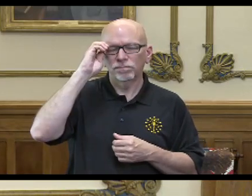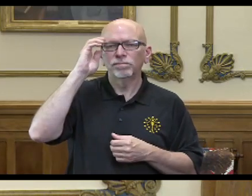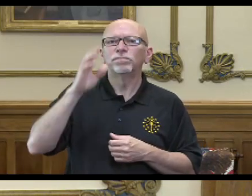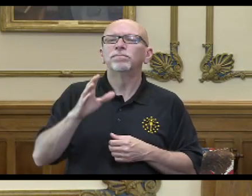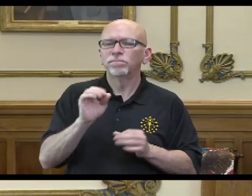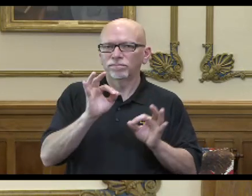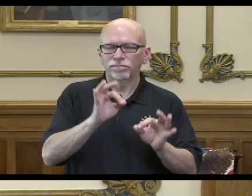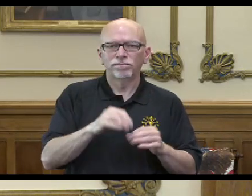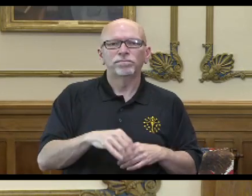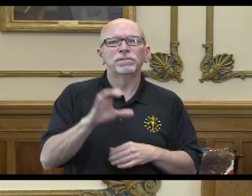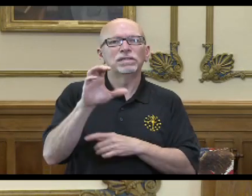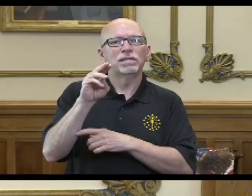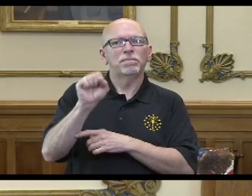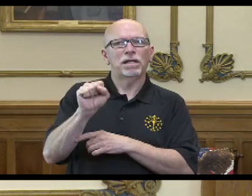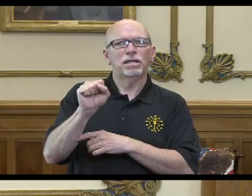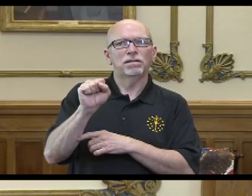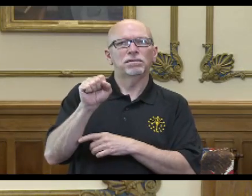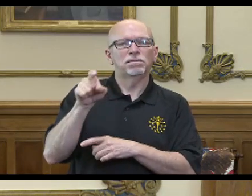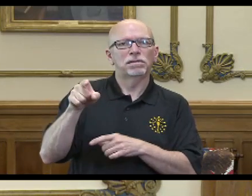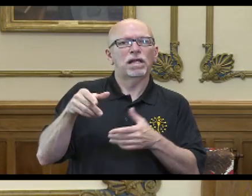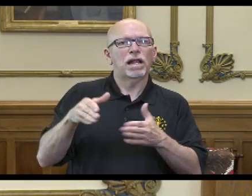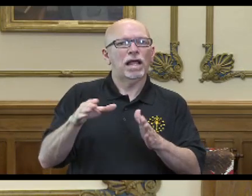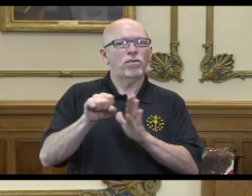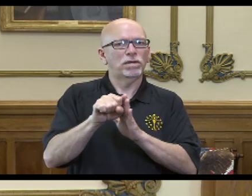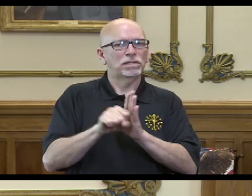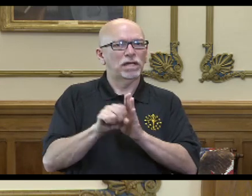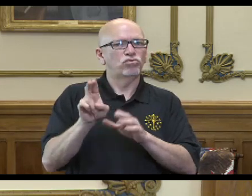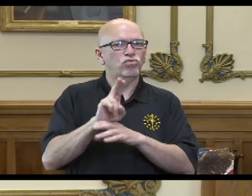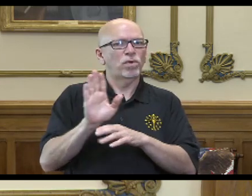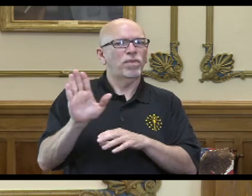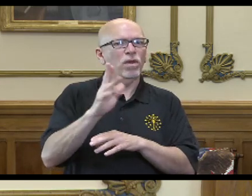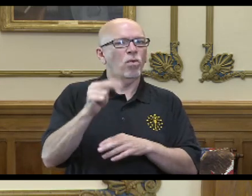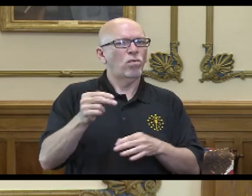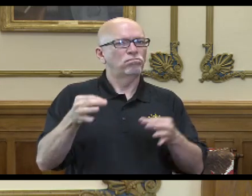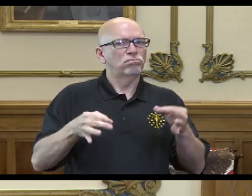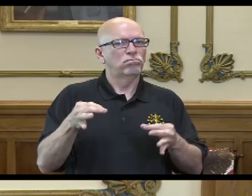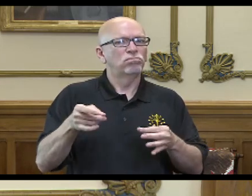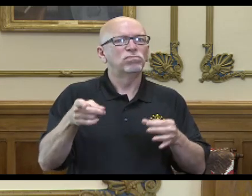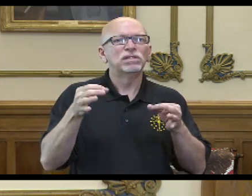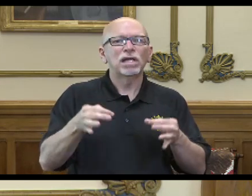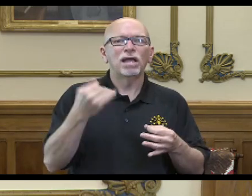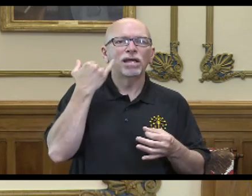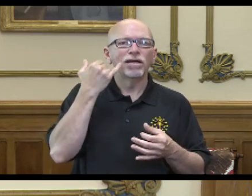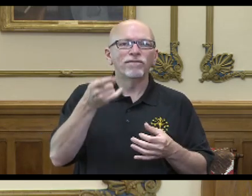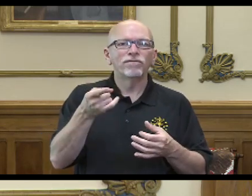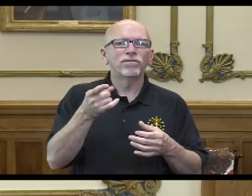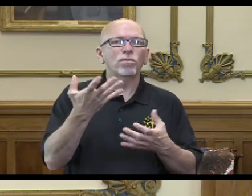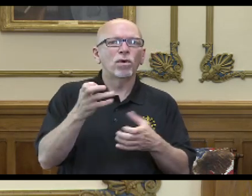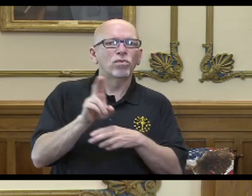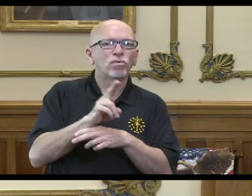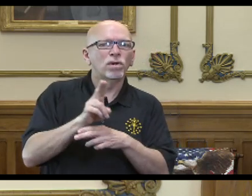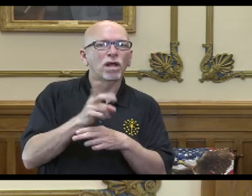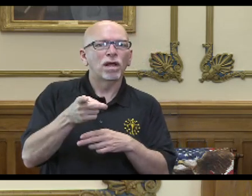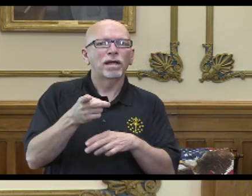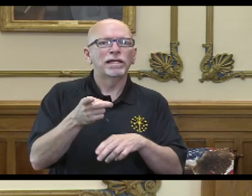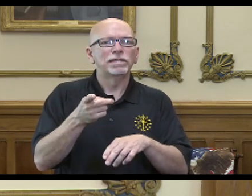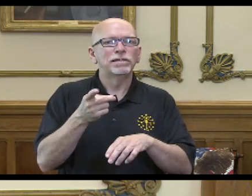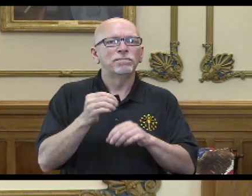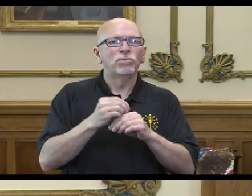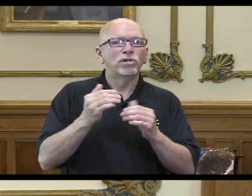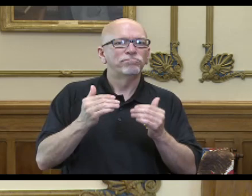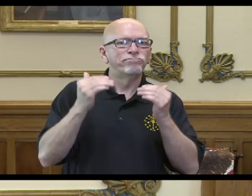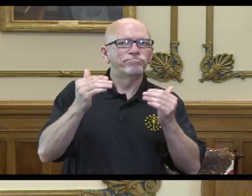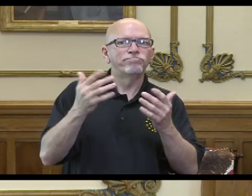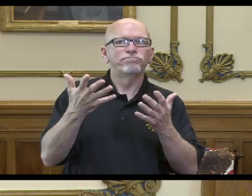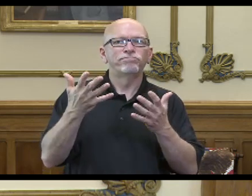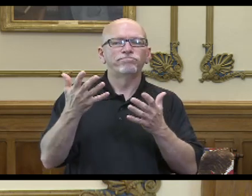So CMS is allowing states to use their own discretion when deciding whether or not to utilize enhanced penalties for